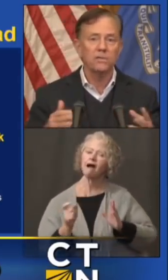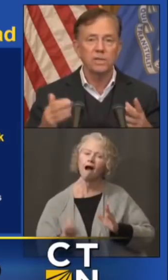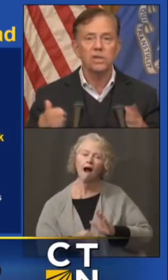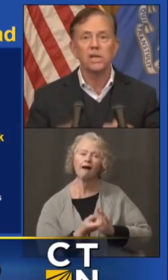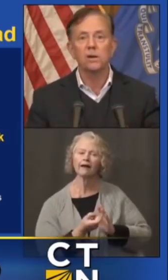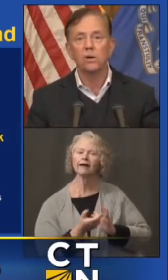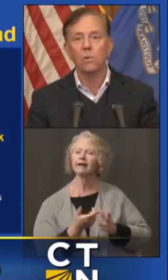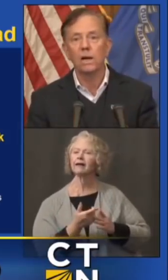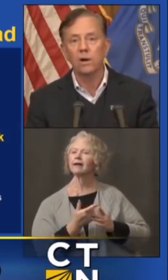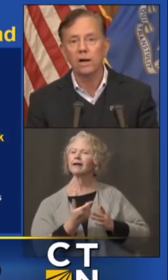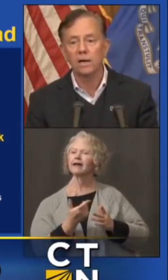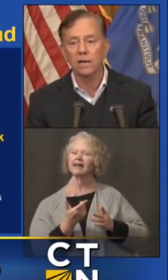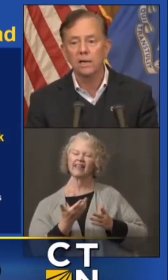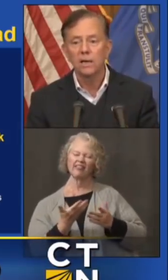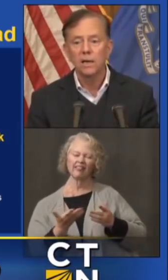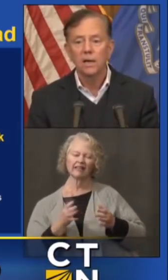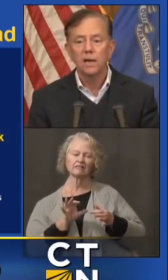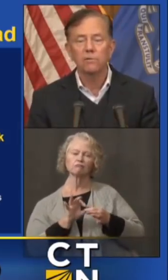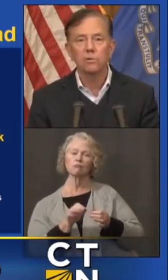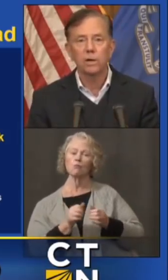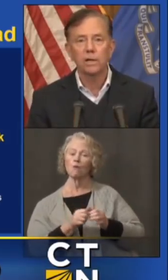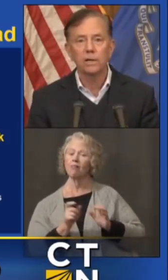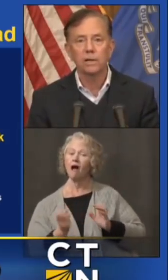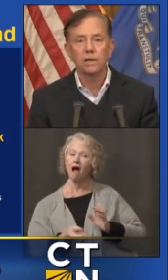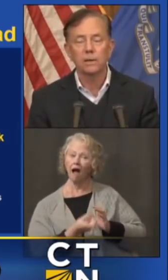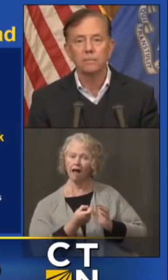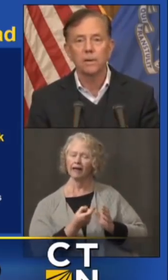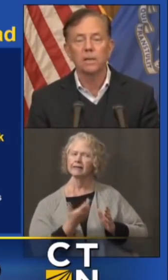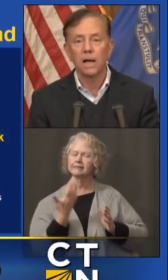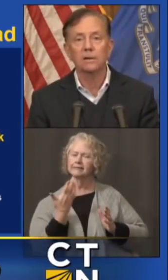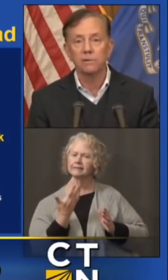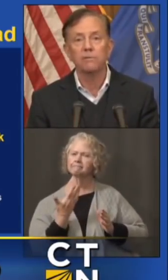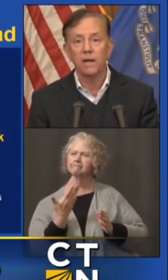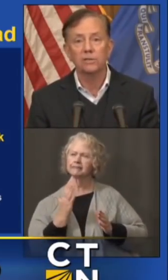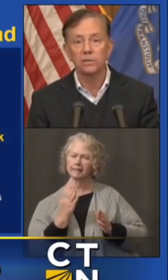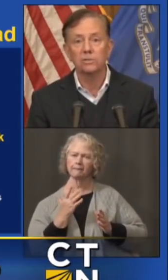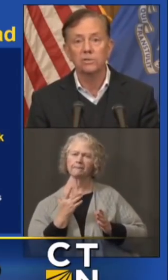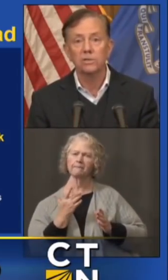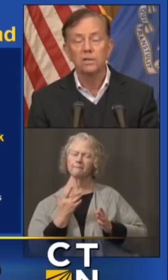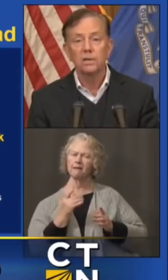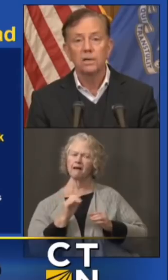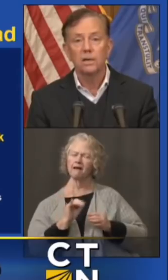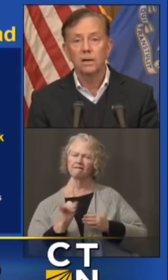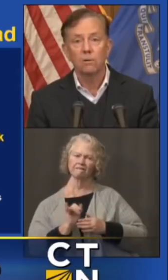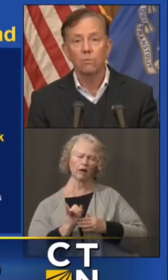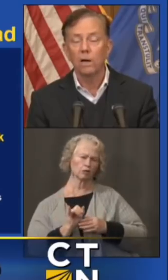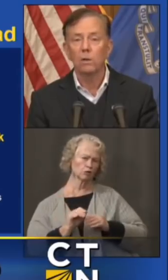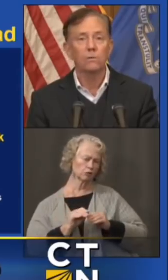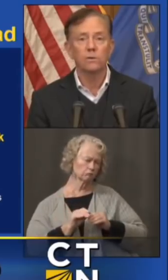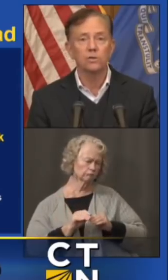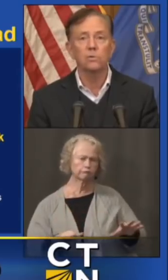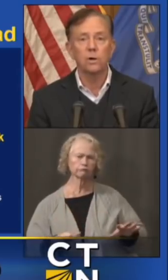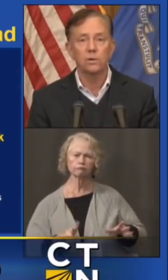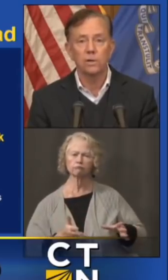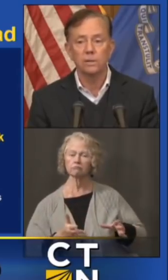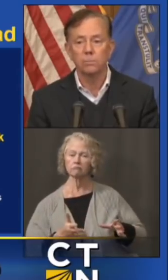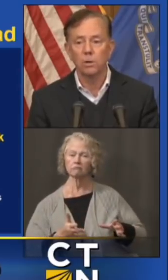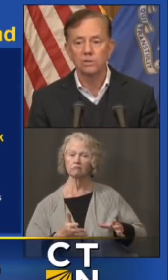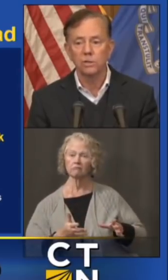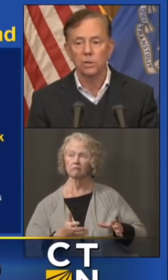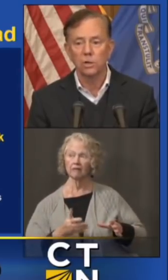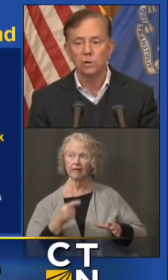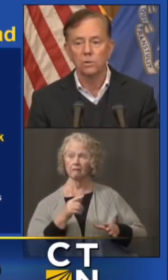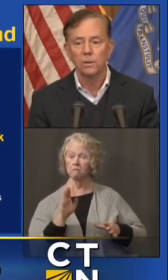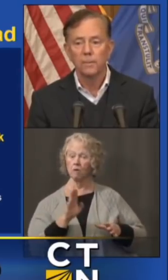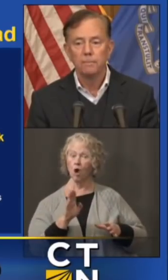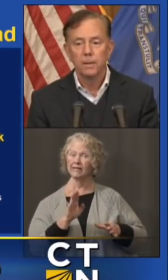the activities in and around hockey have created a lot of infections, well over 200 in